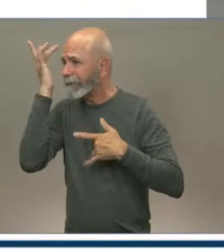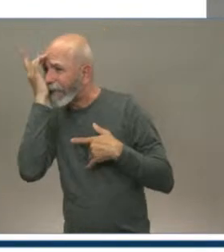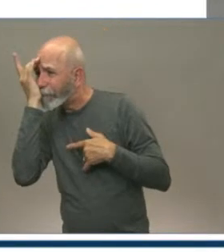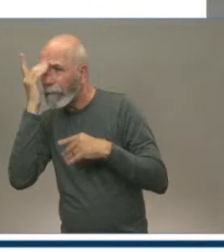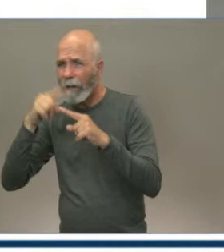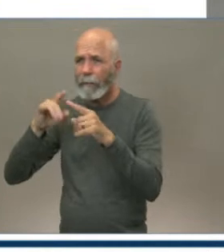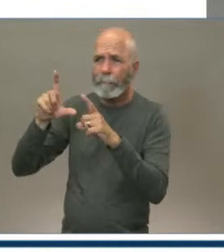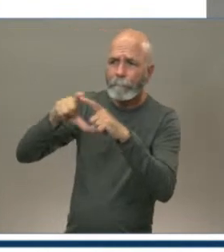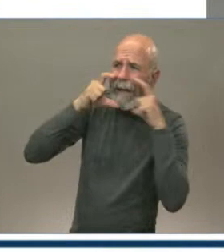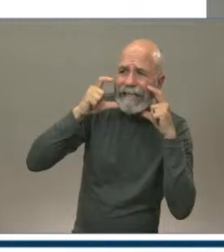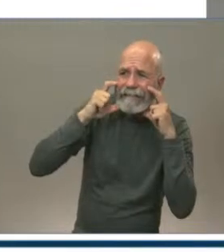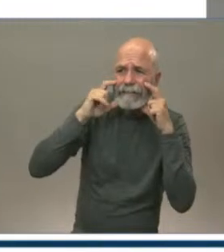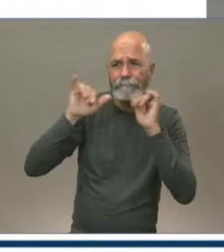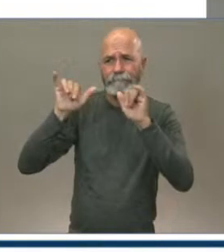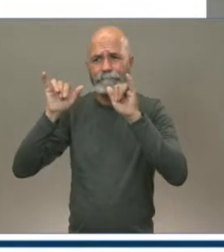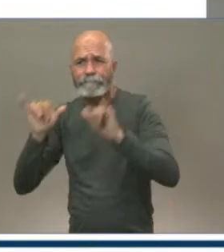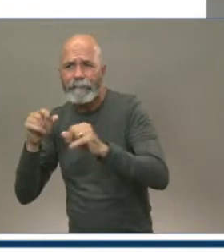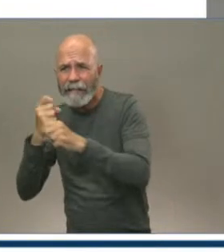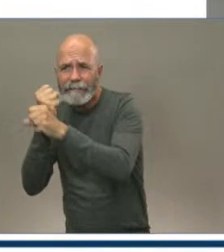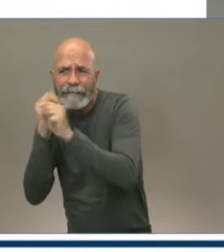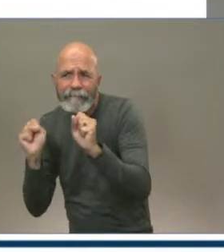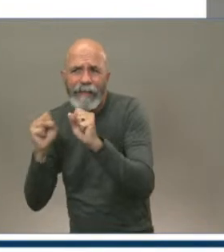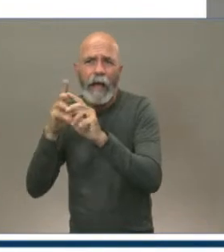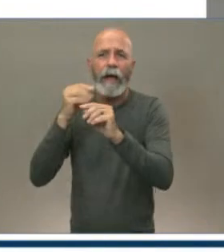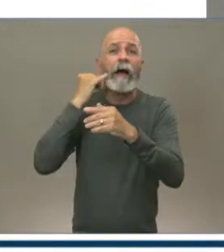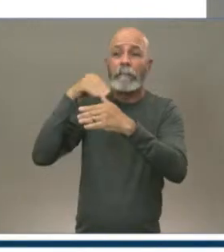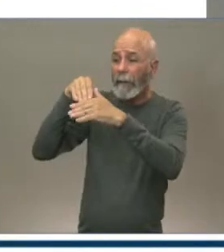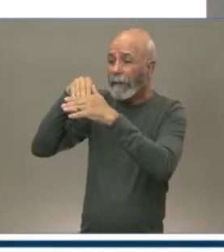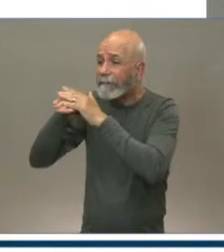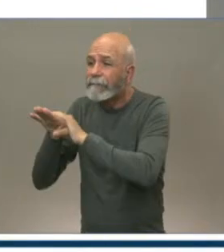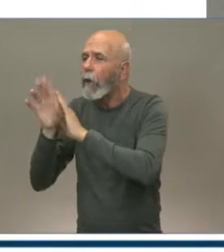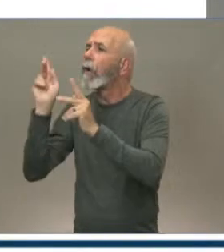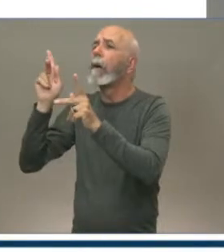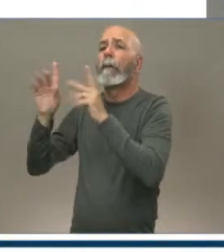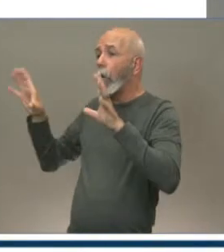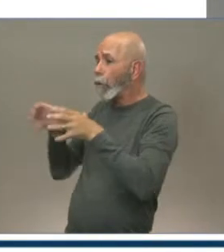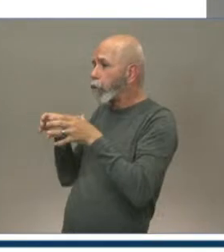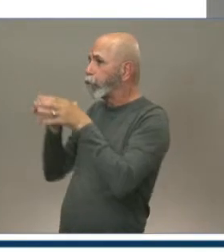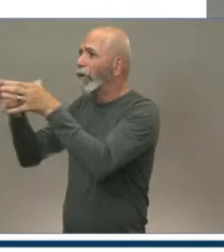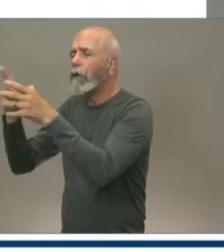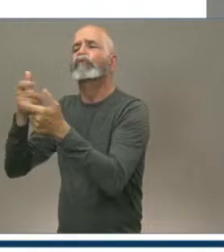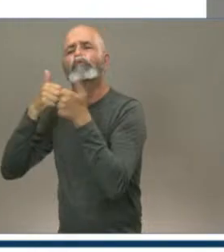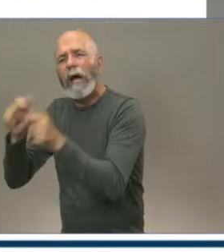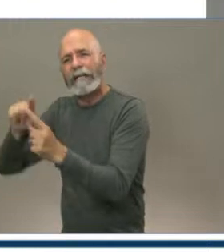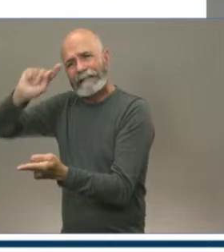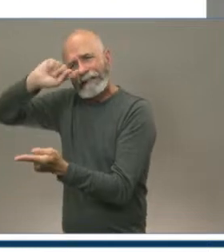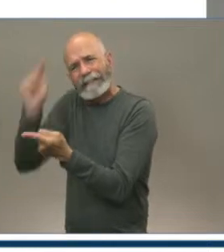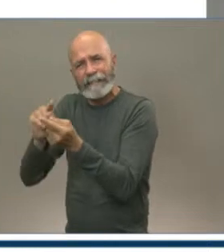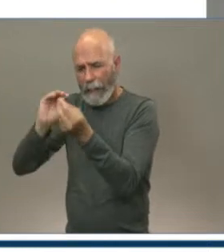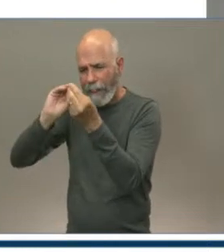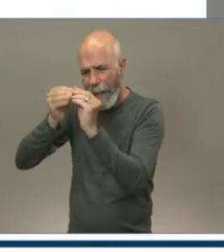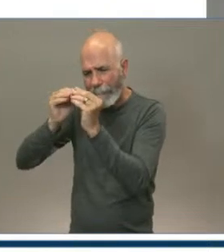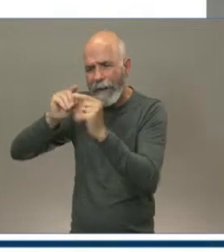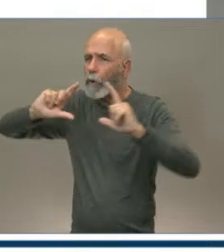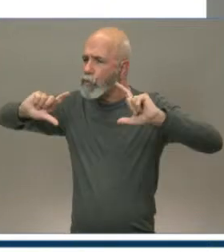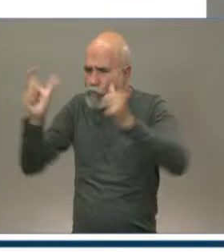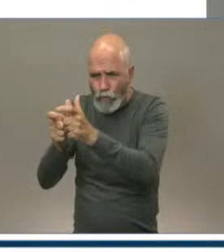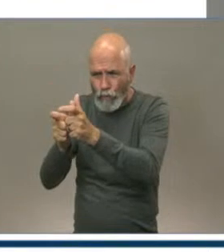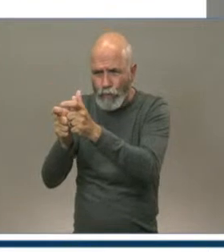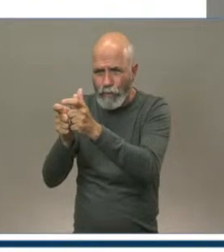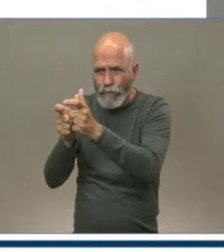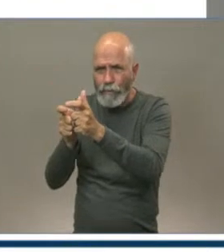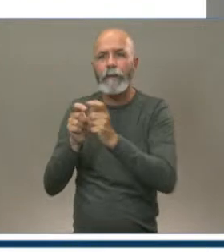and minimizing numbers in break and lunch rooms. If your employees are sick, they simply cannot be